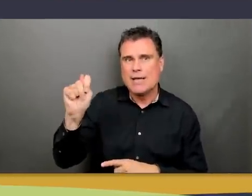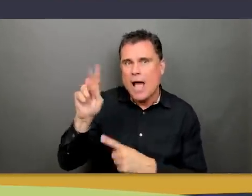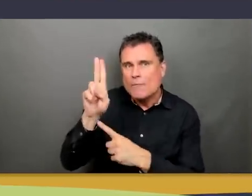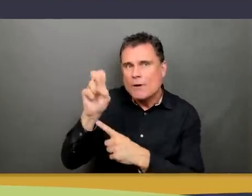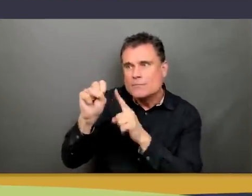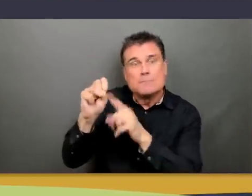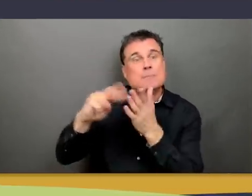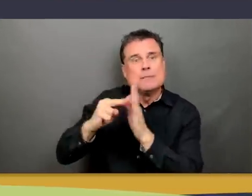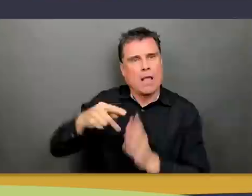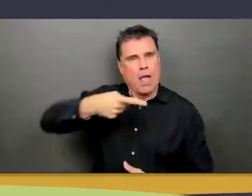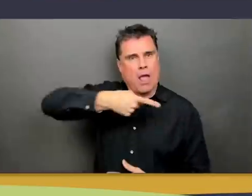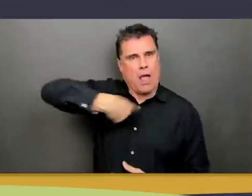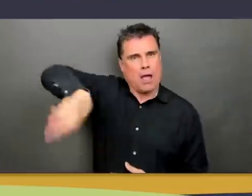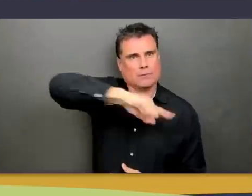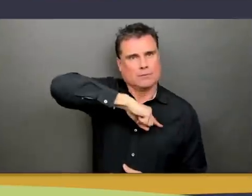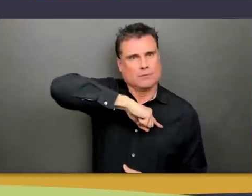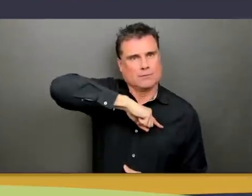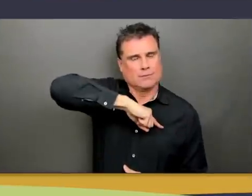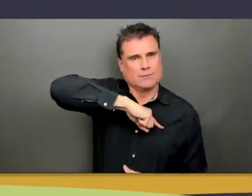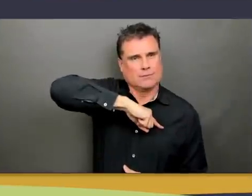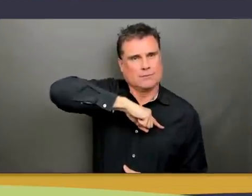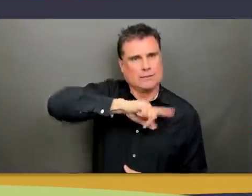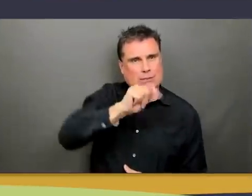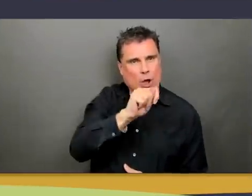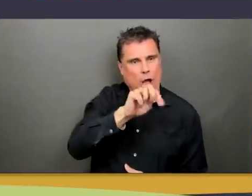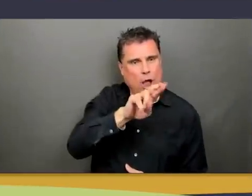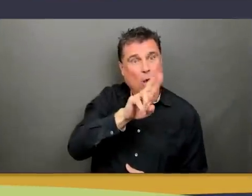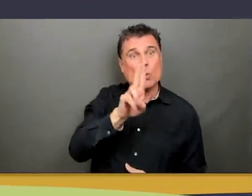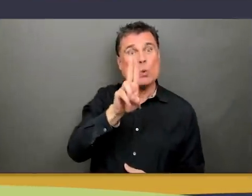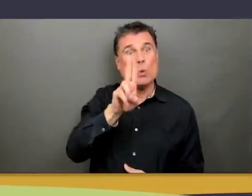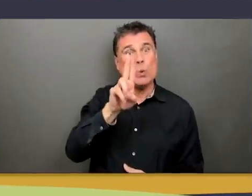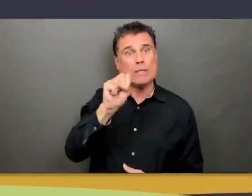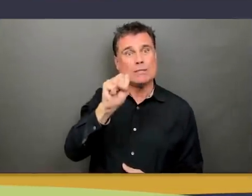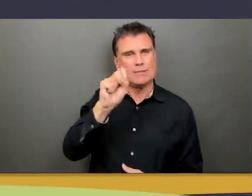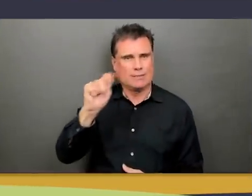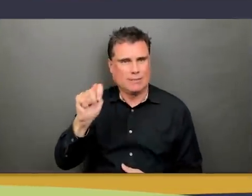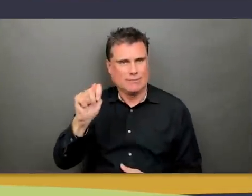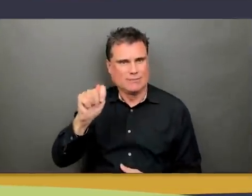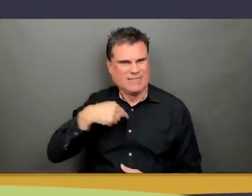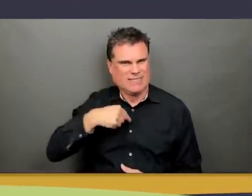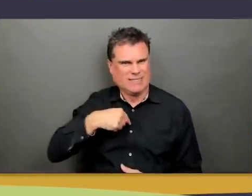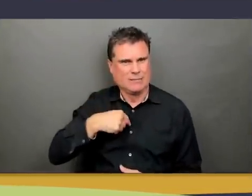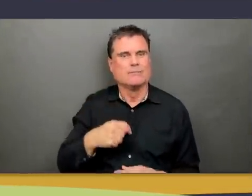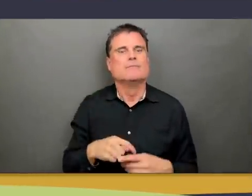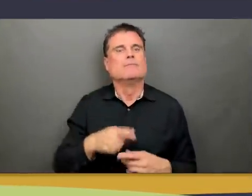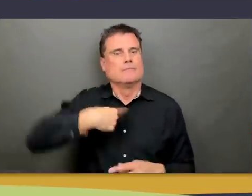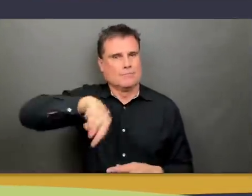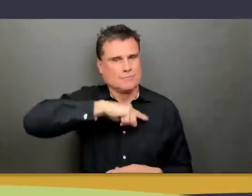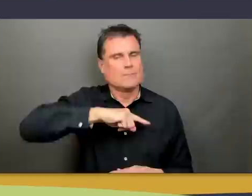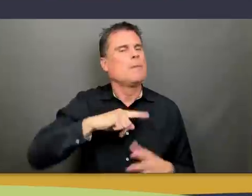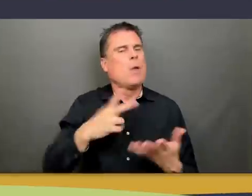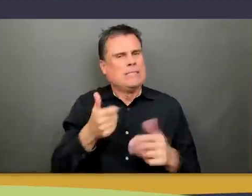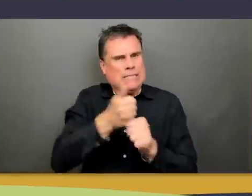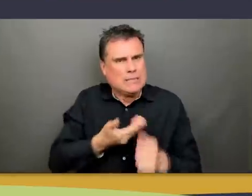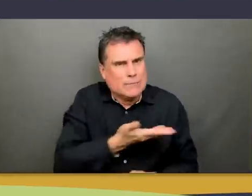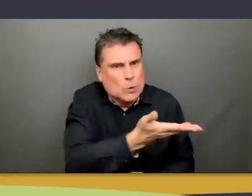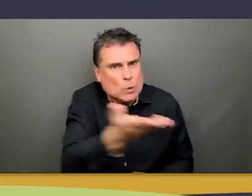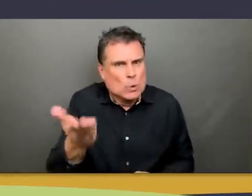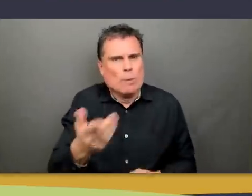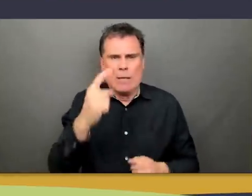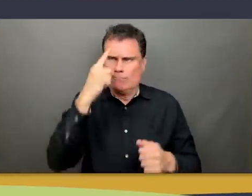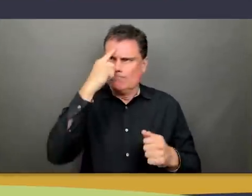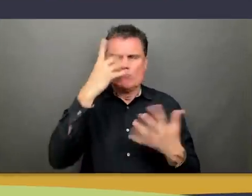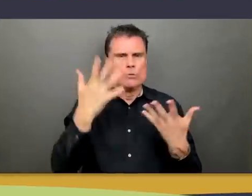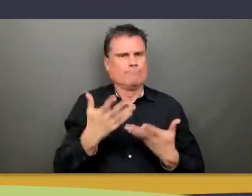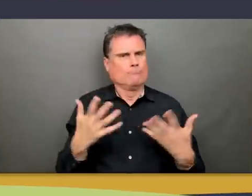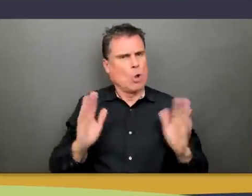the Elimination of Racial Discrimination, to earn each other's trust, to nurture it, to strengthen it, and then